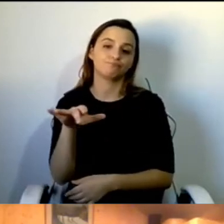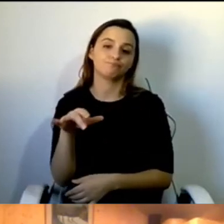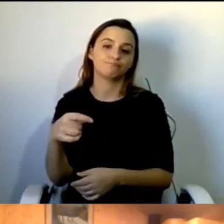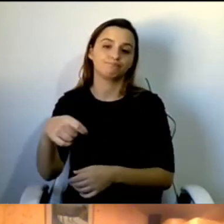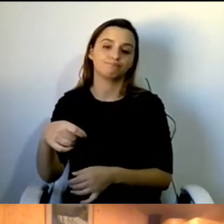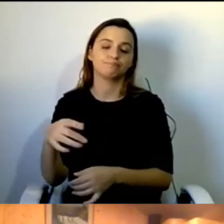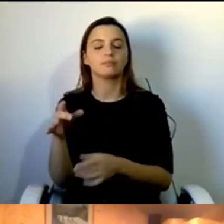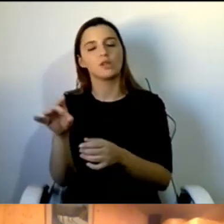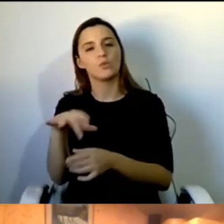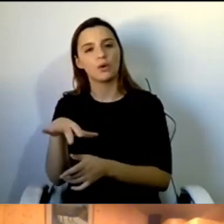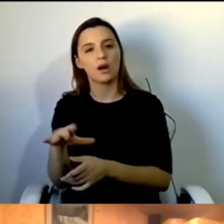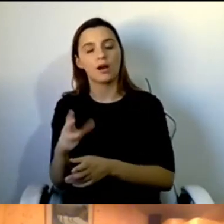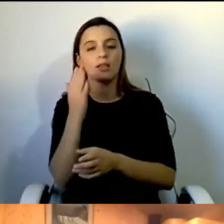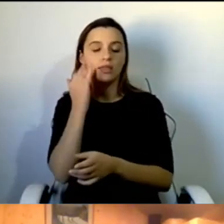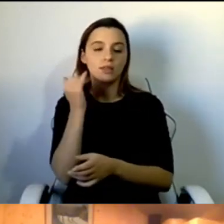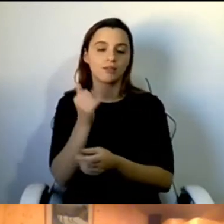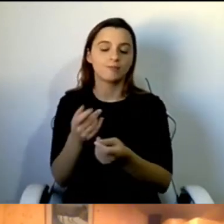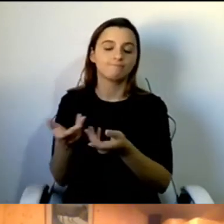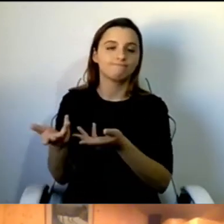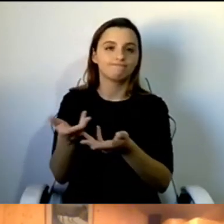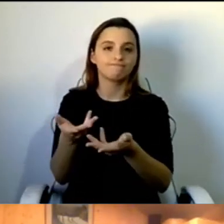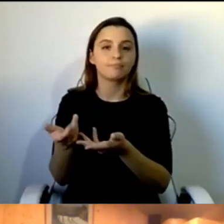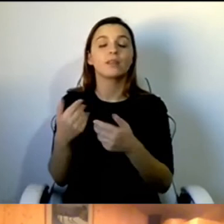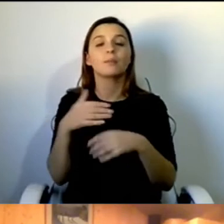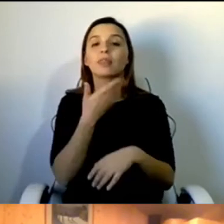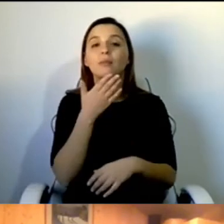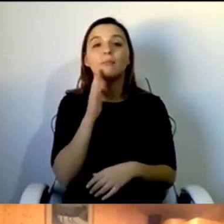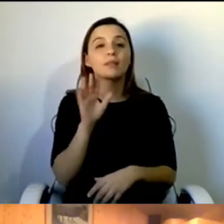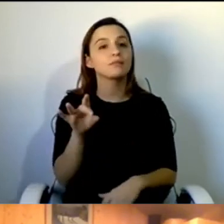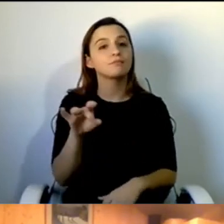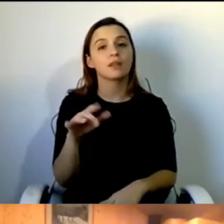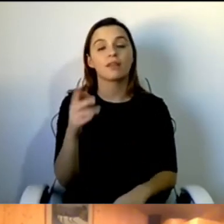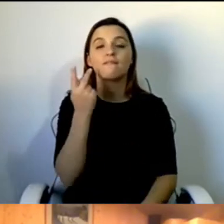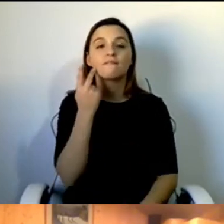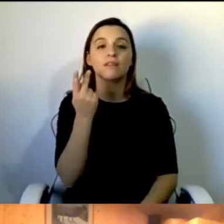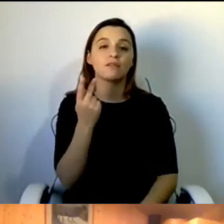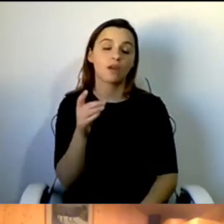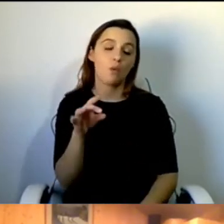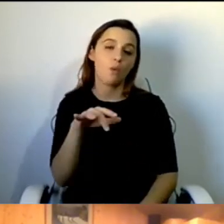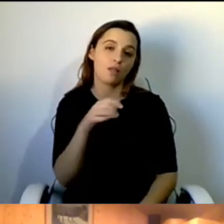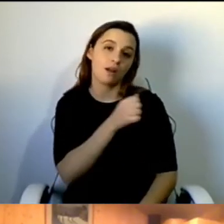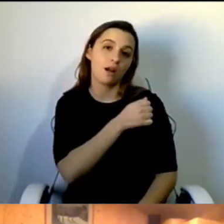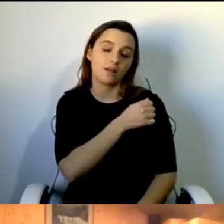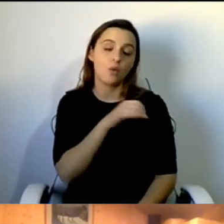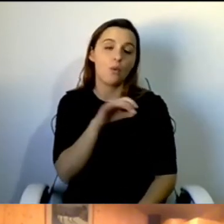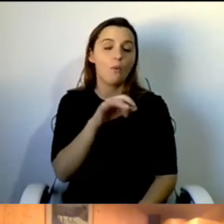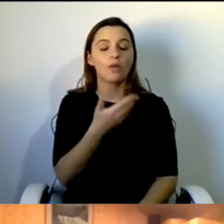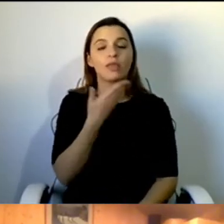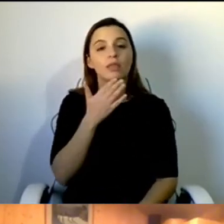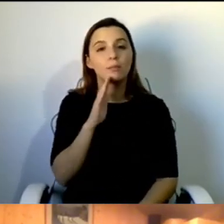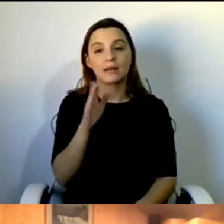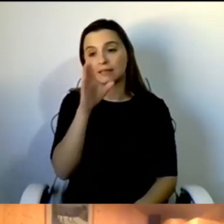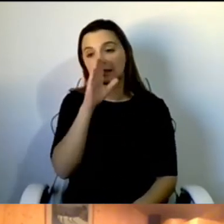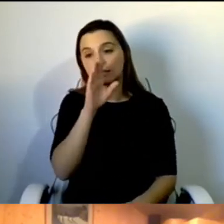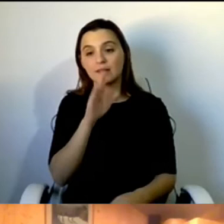you lived in a local region, a local municipality, the local kind of communities that we have that has